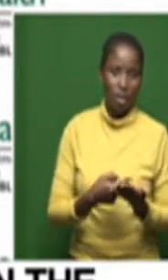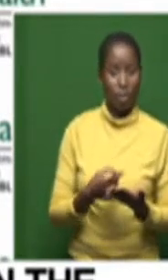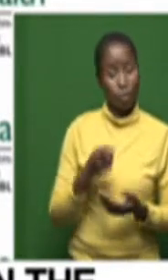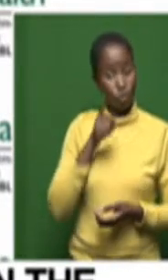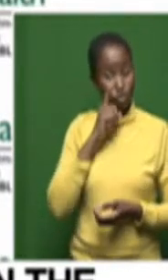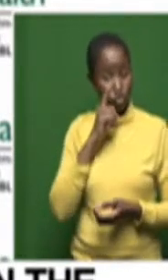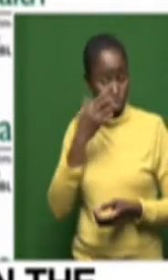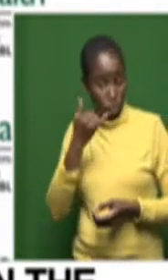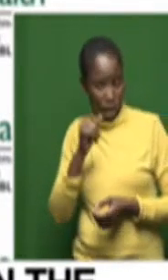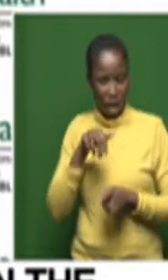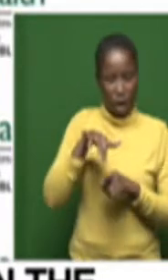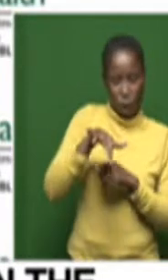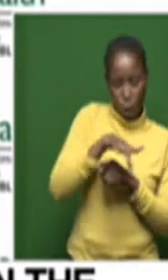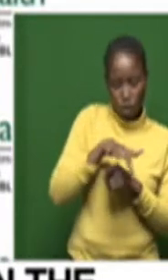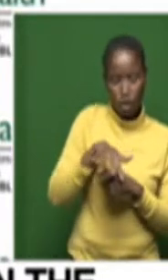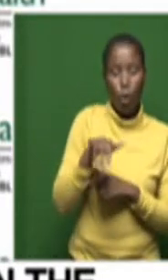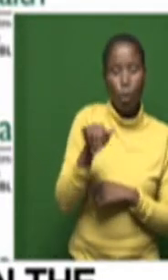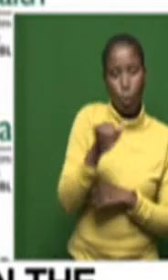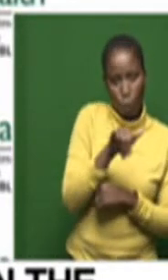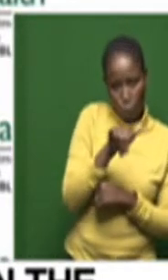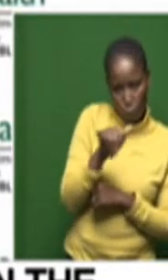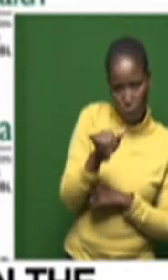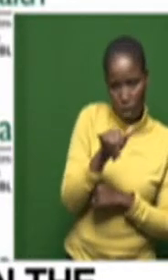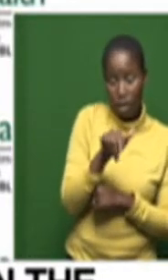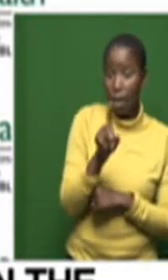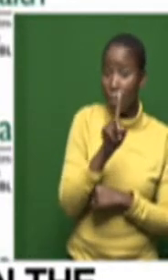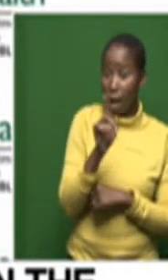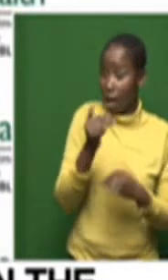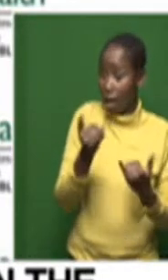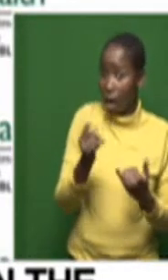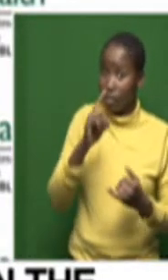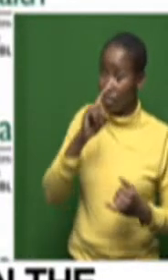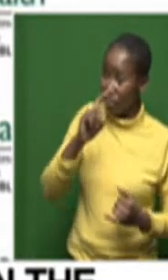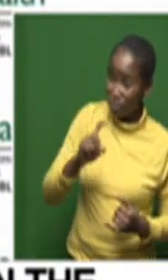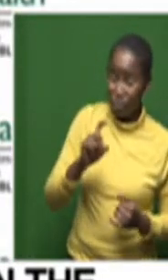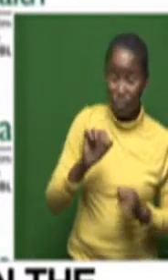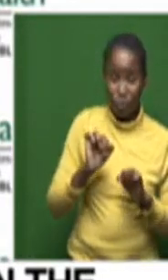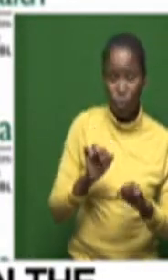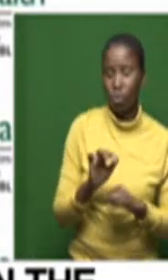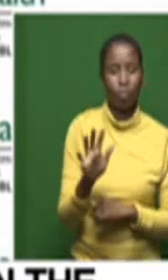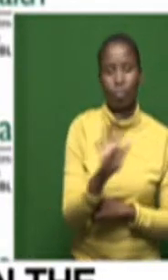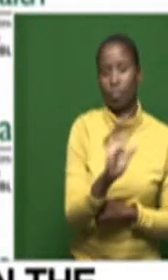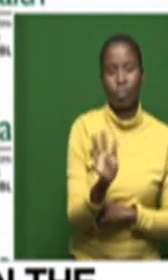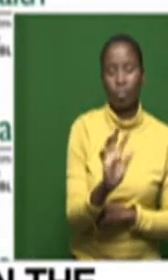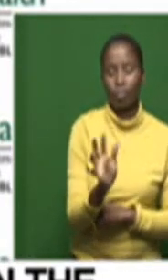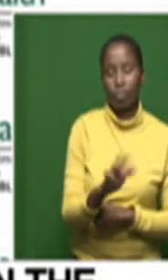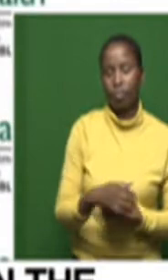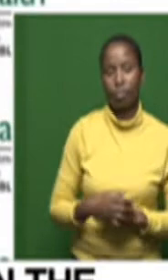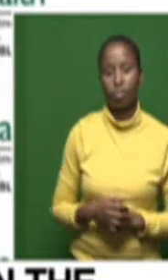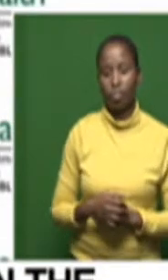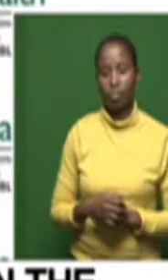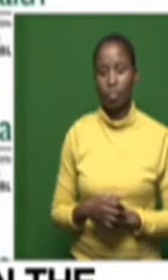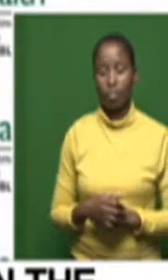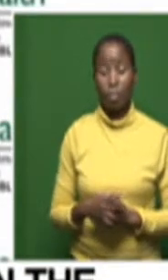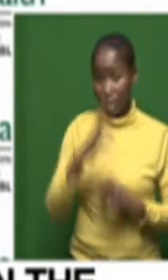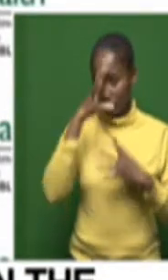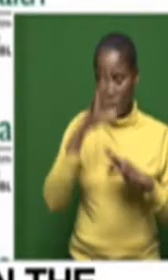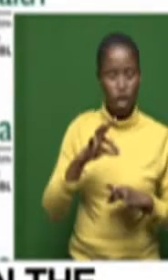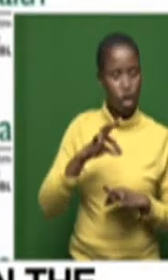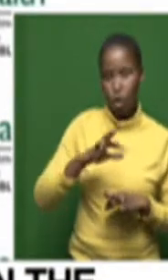might be possible, and we, so it's not something which has been decided.